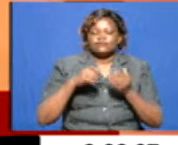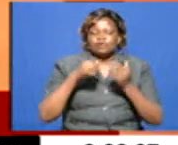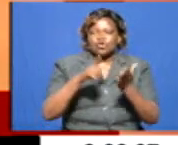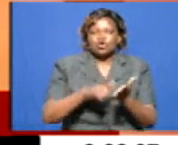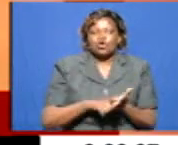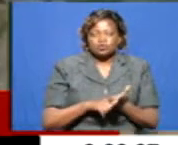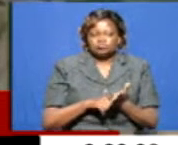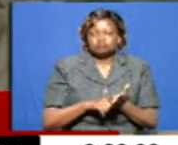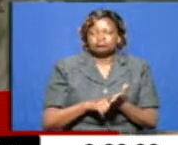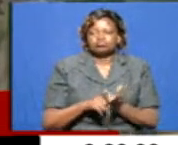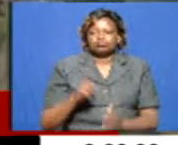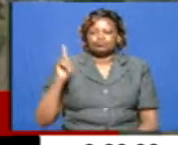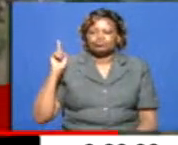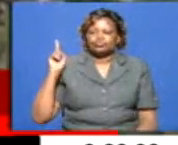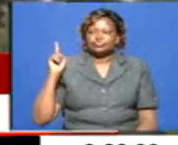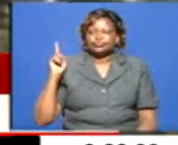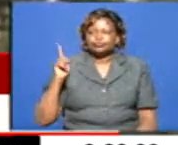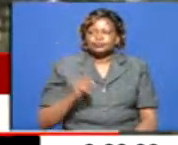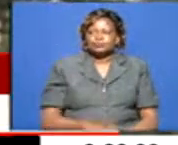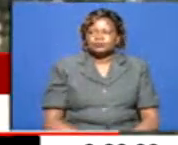reports.